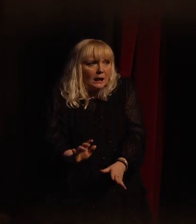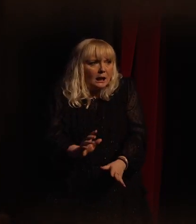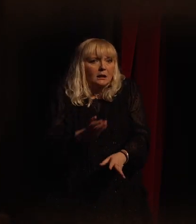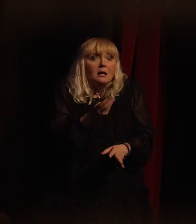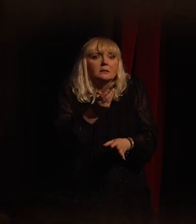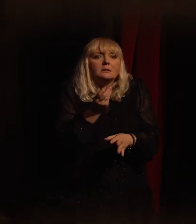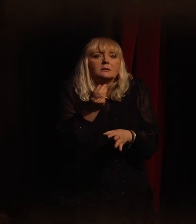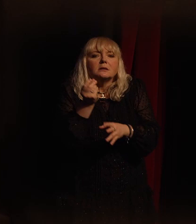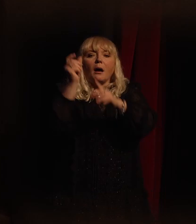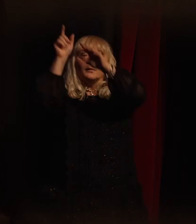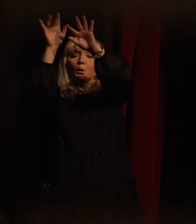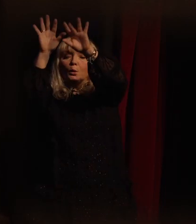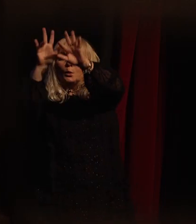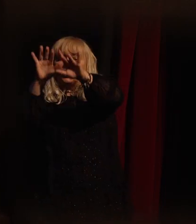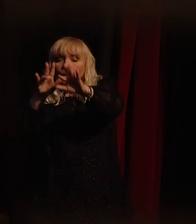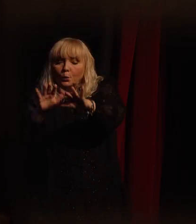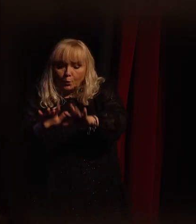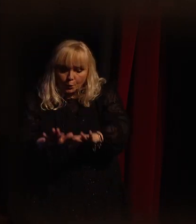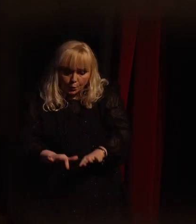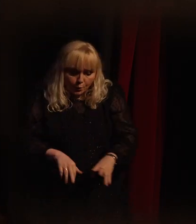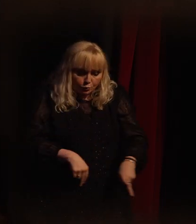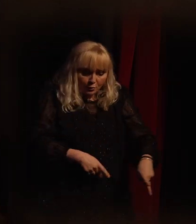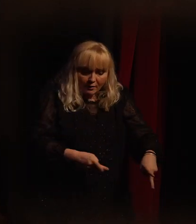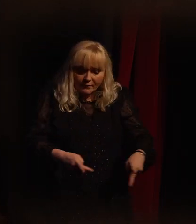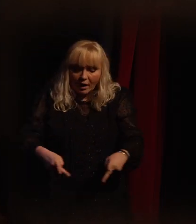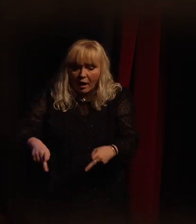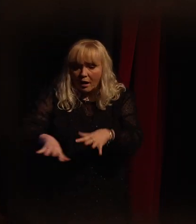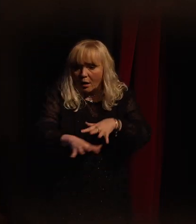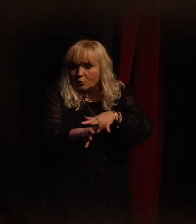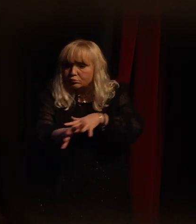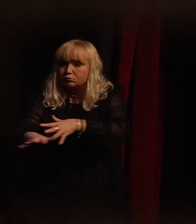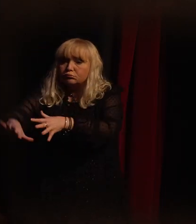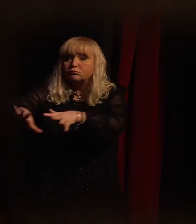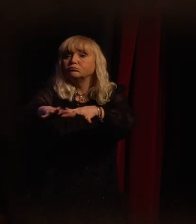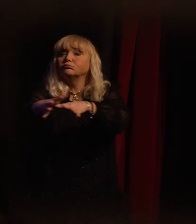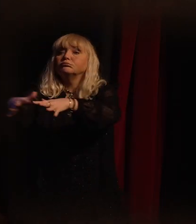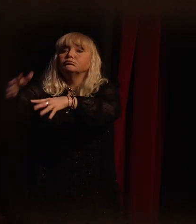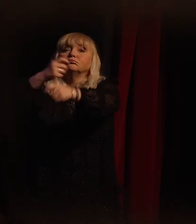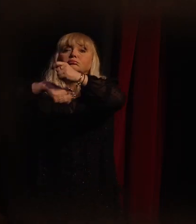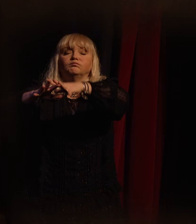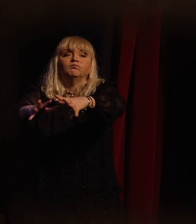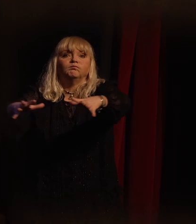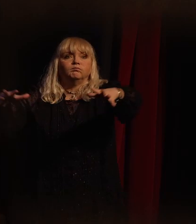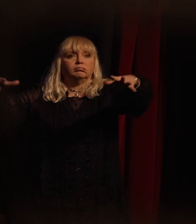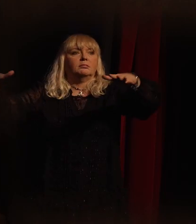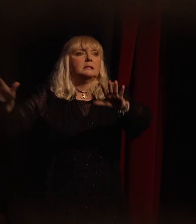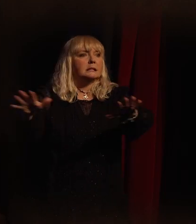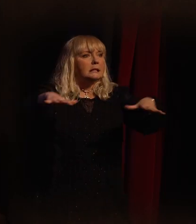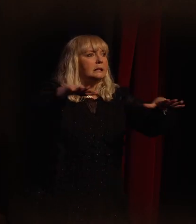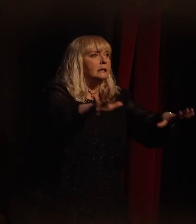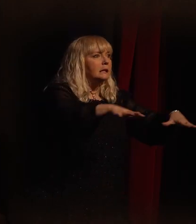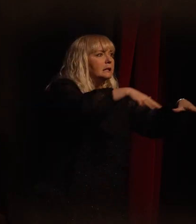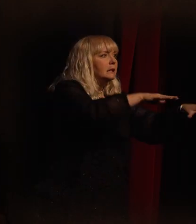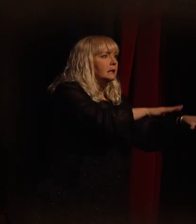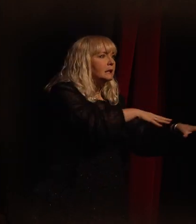sea. Myself conjectured, were they pearls? What necklace could be? The dust